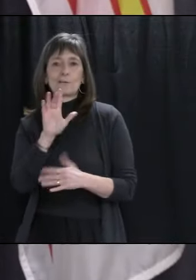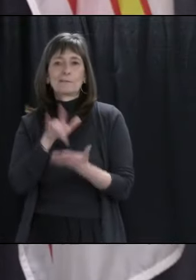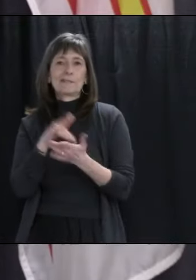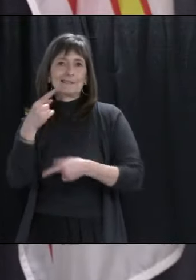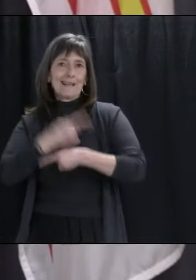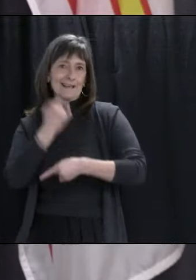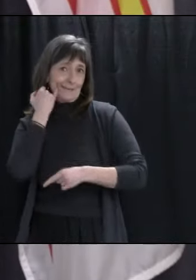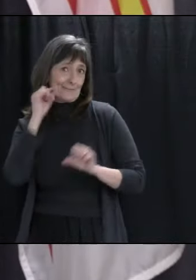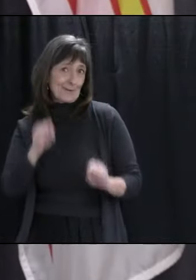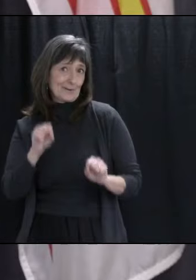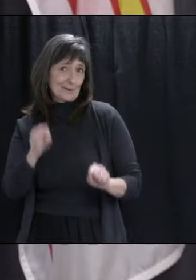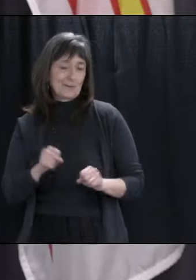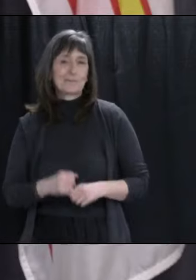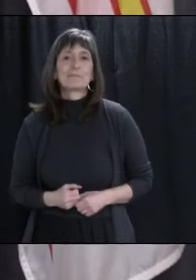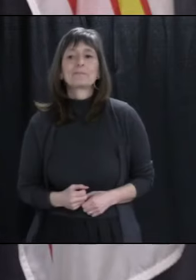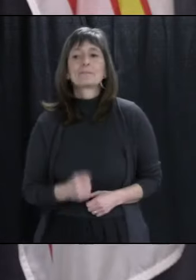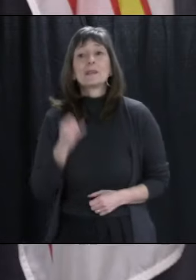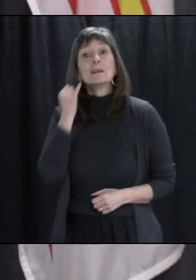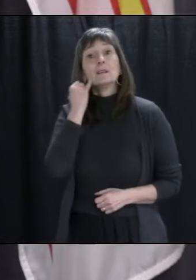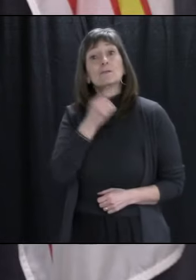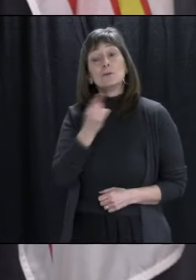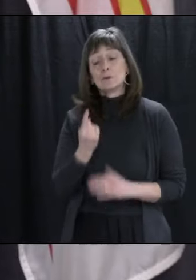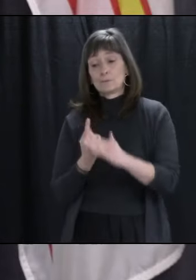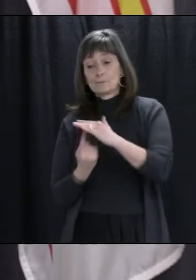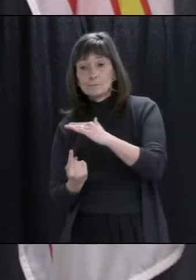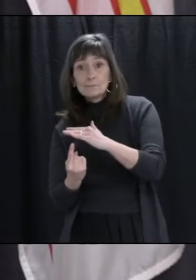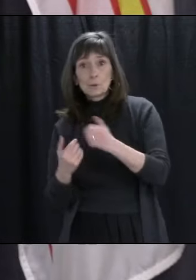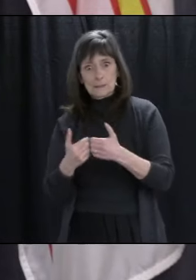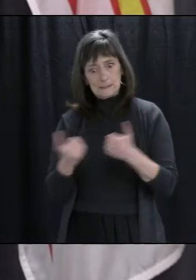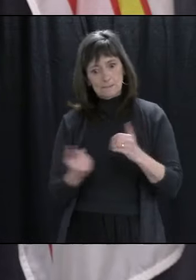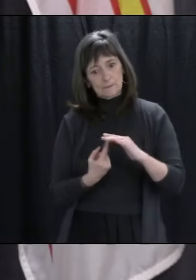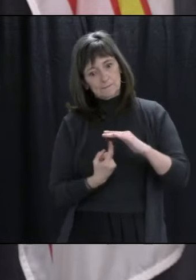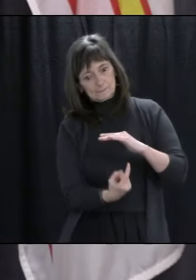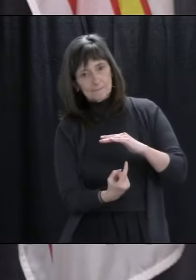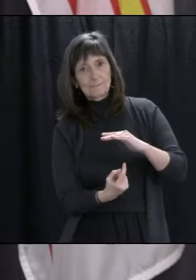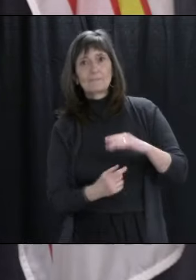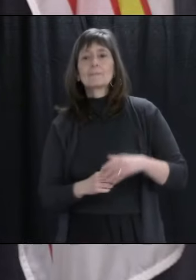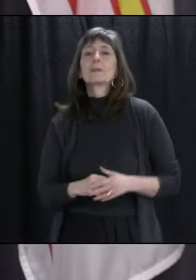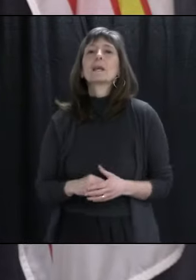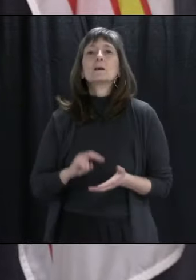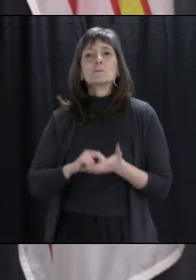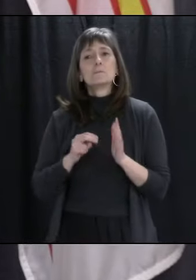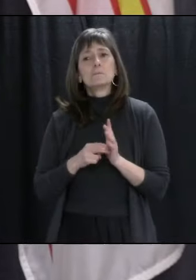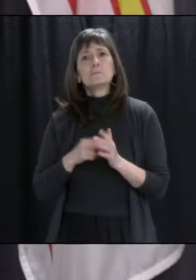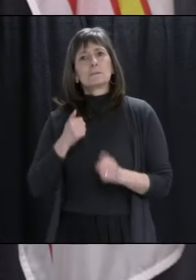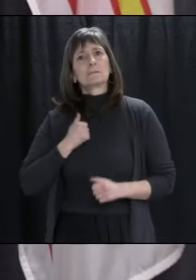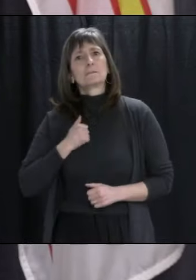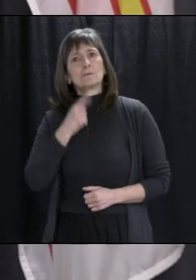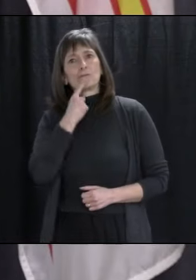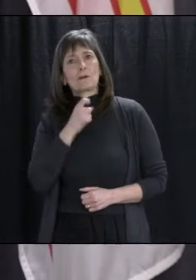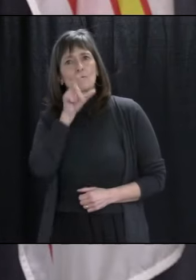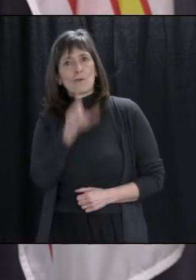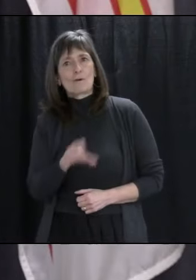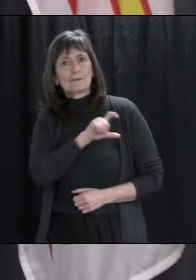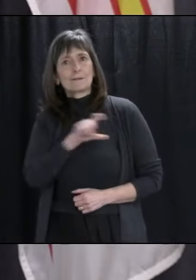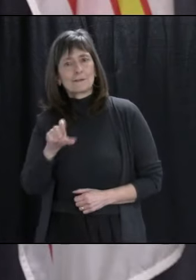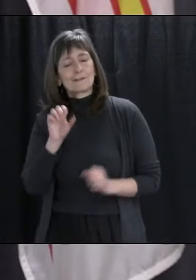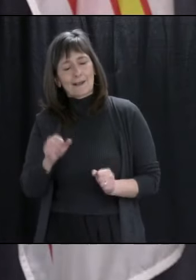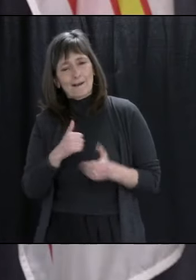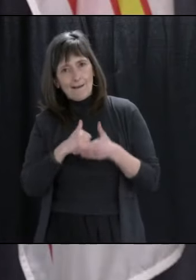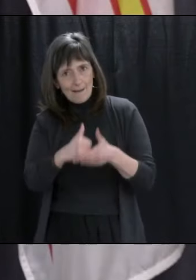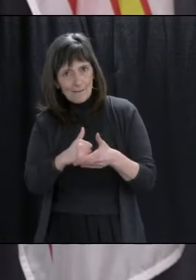you are not alone. The Canadian Red Cross can assist you in accessing a wide range of supports and services. Please